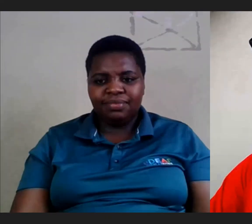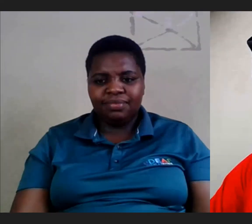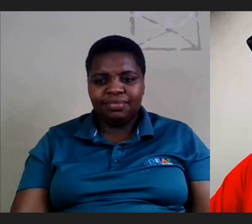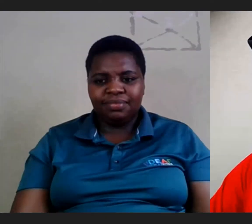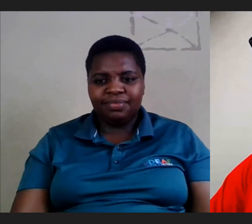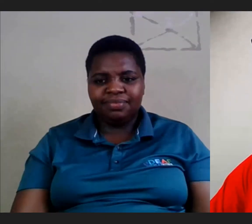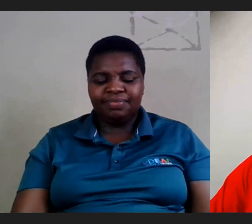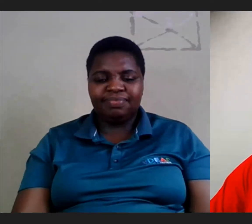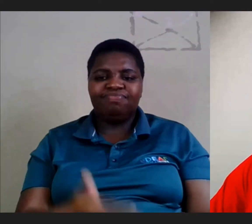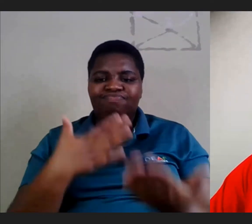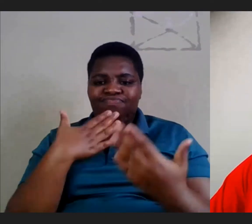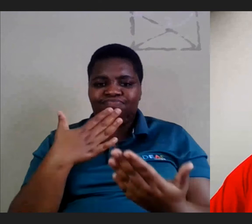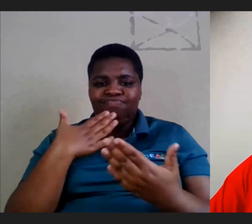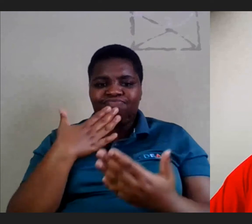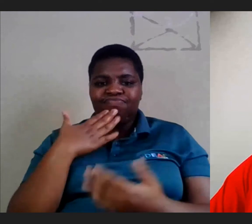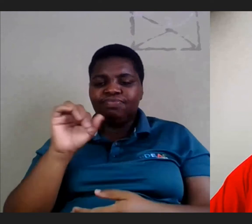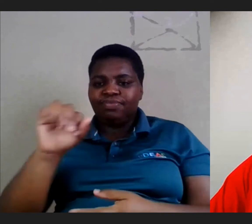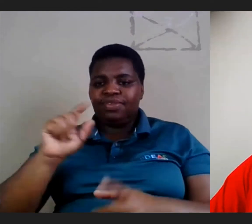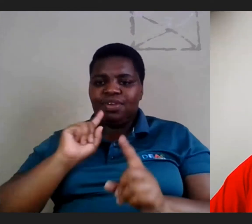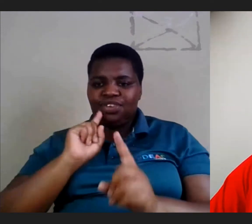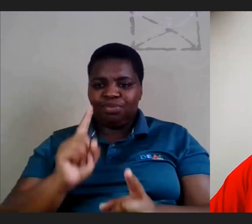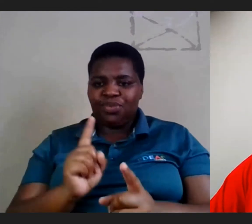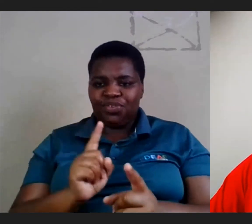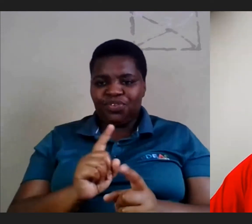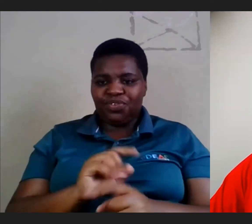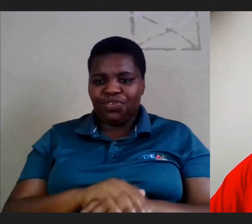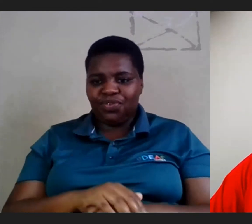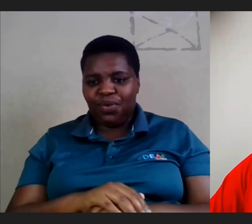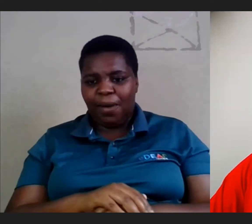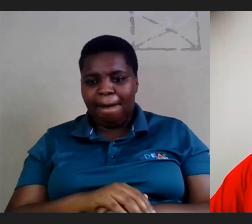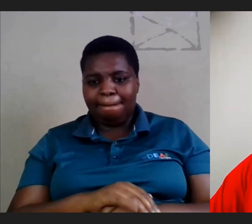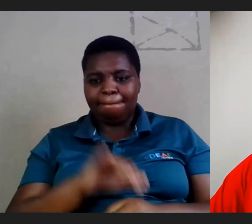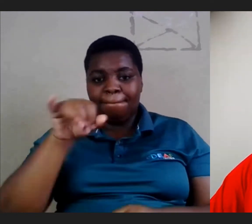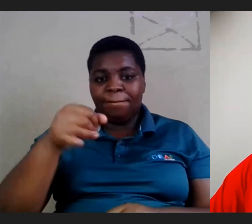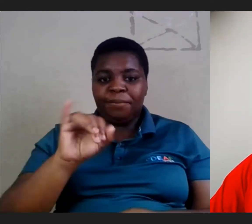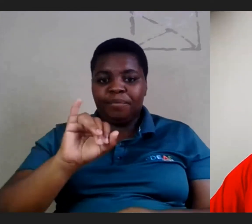Thank you for that, Jill.